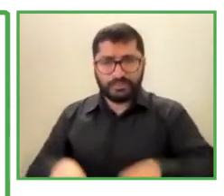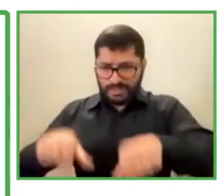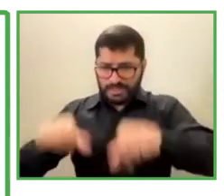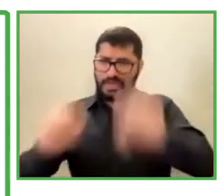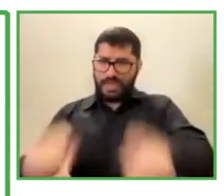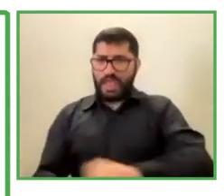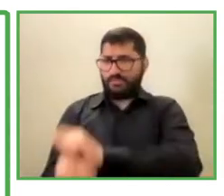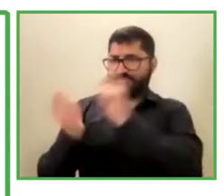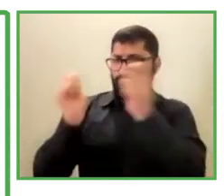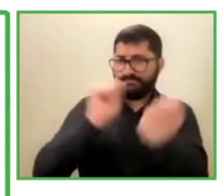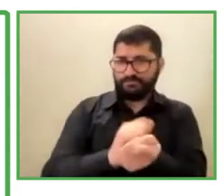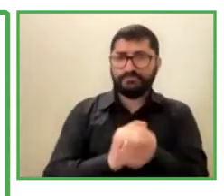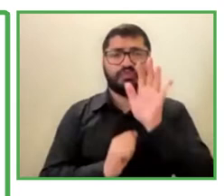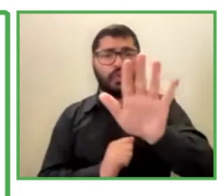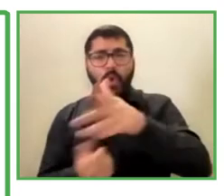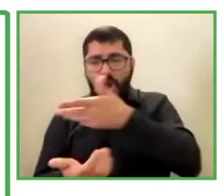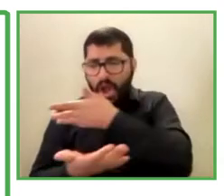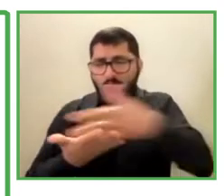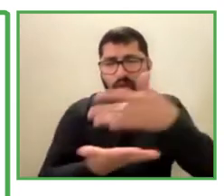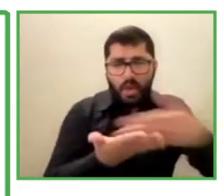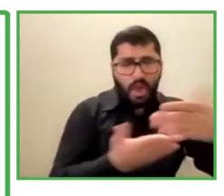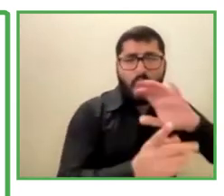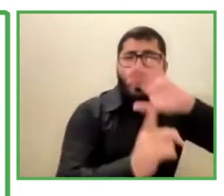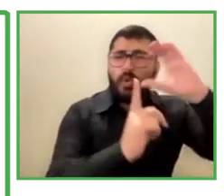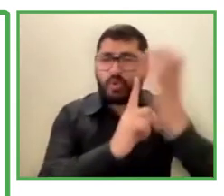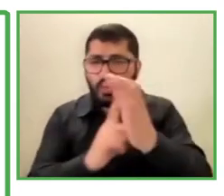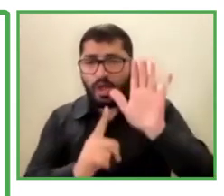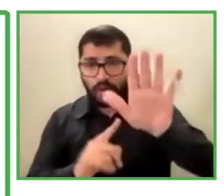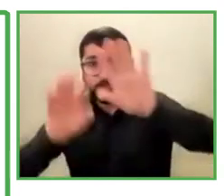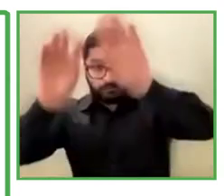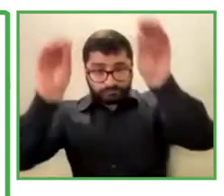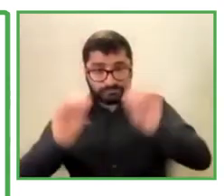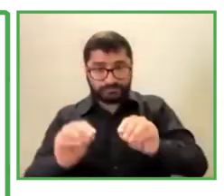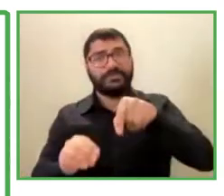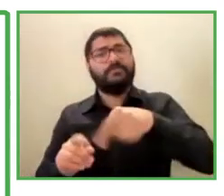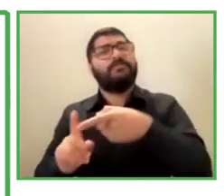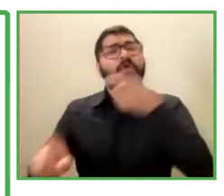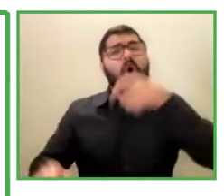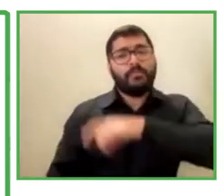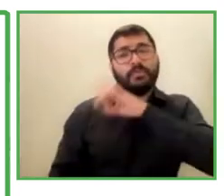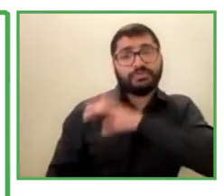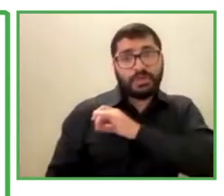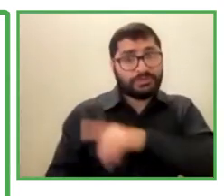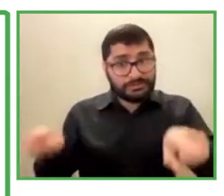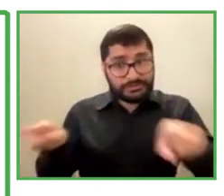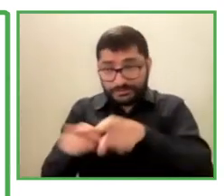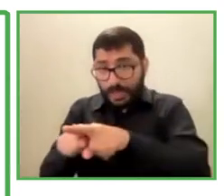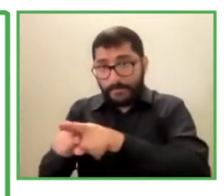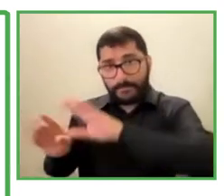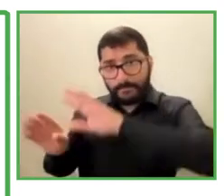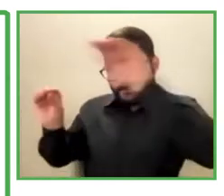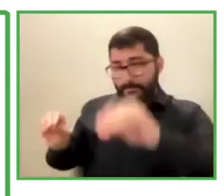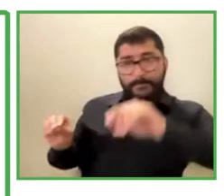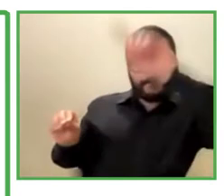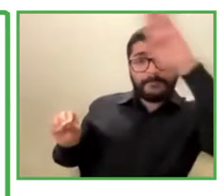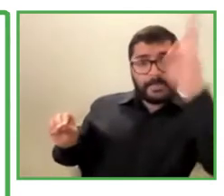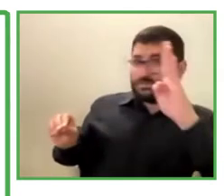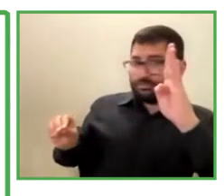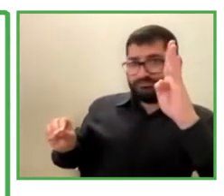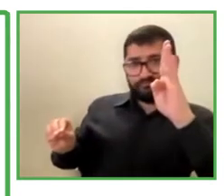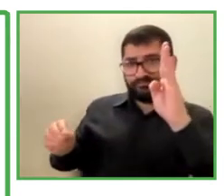well. The implementation in Chile is not going to be exactly as it was in Brazil, but we